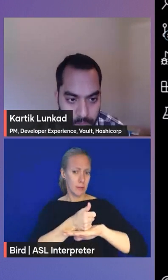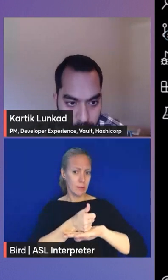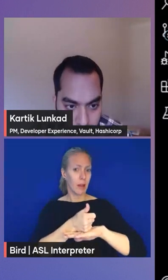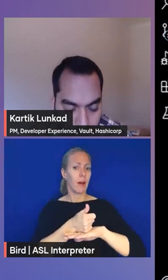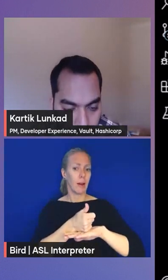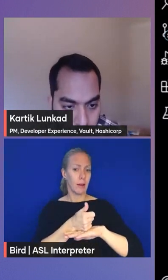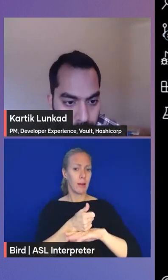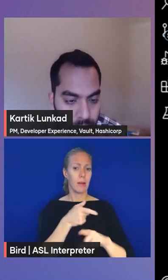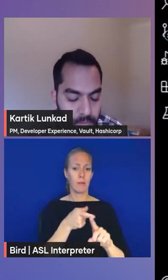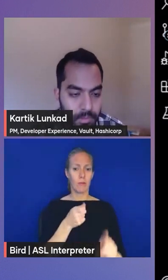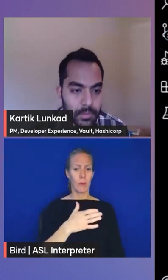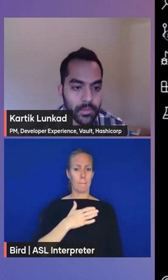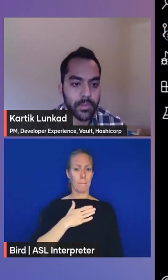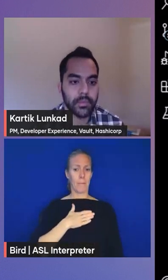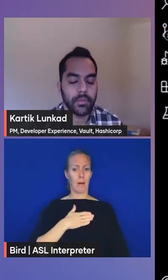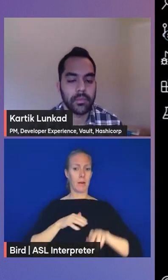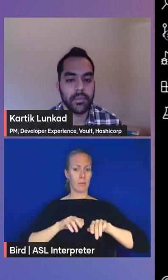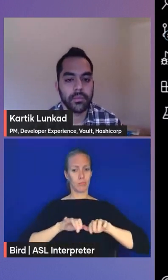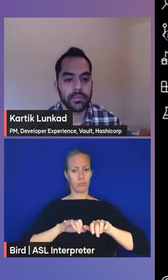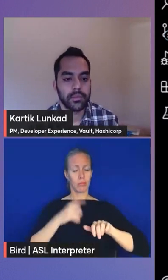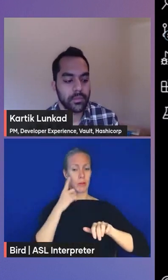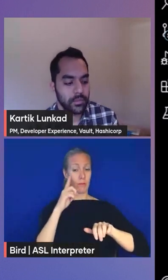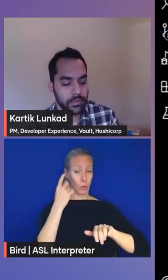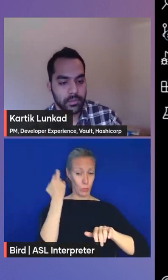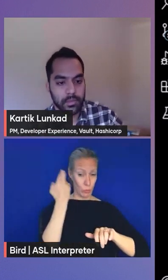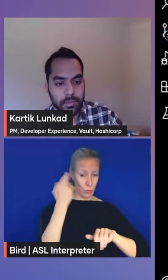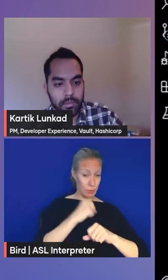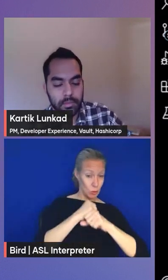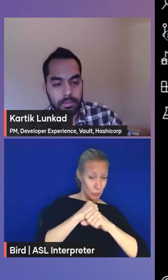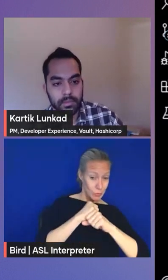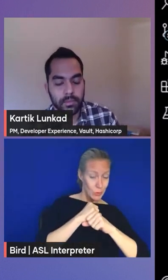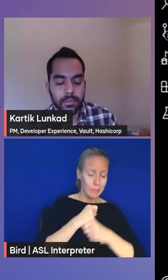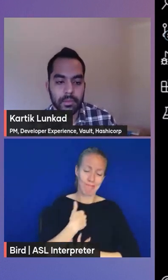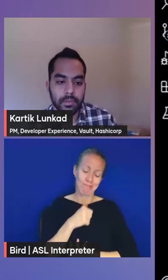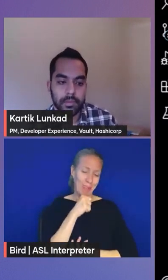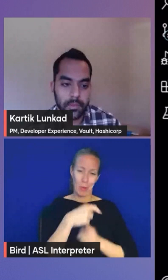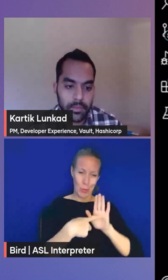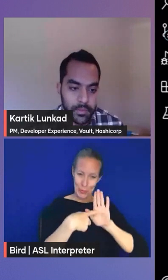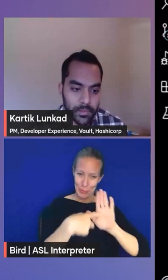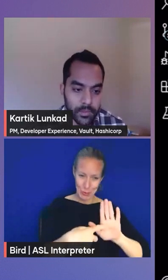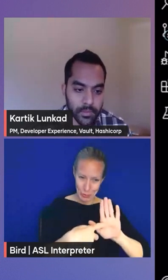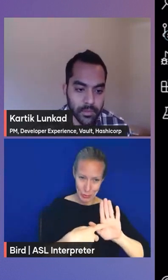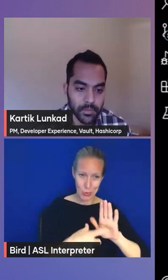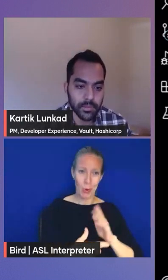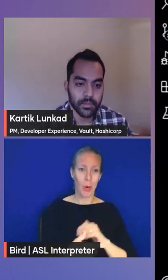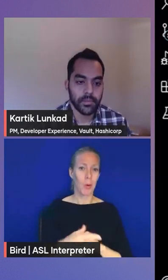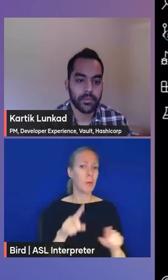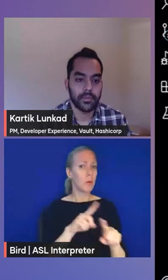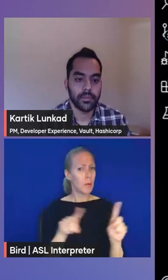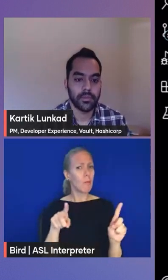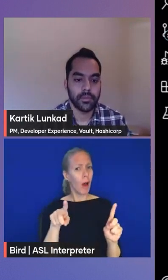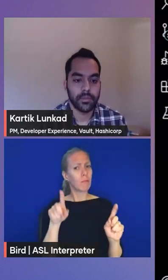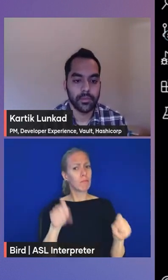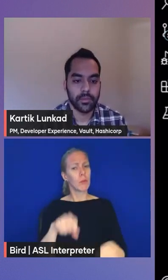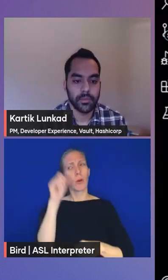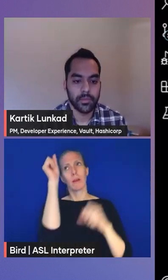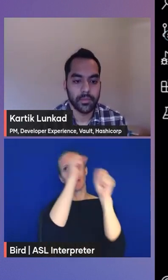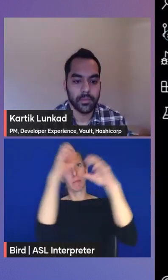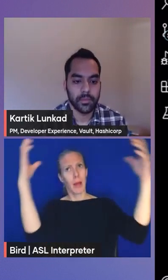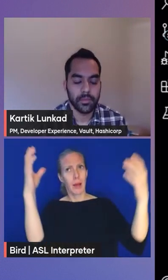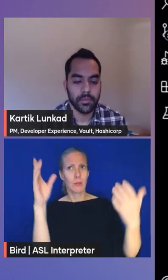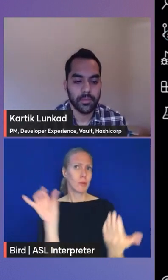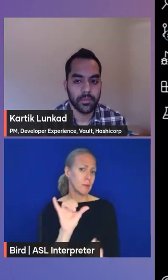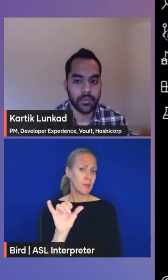terminal. For purpose of security, I won't be showing those two steps, but you can imagine something of the style of export